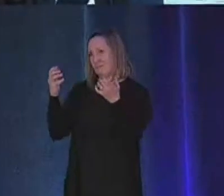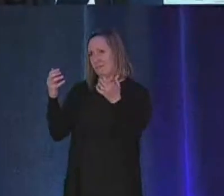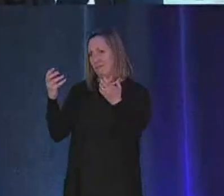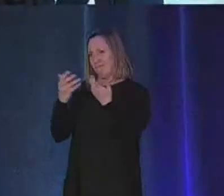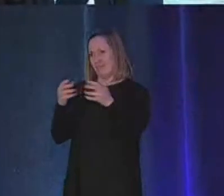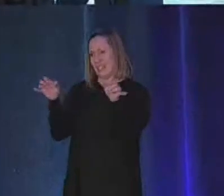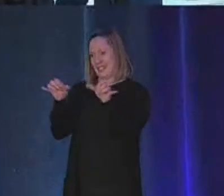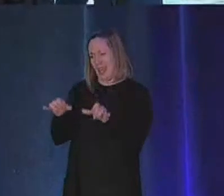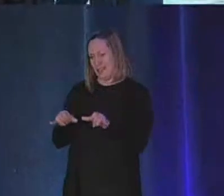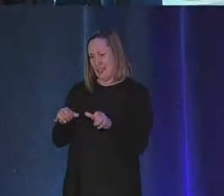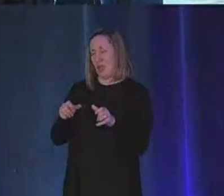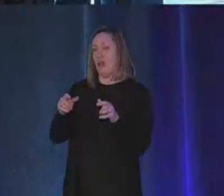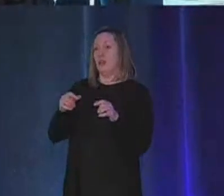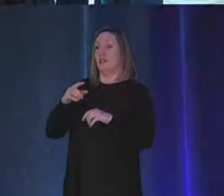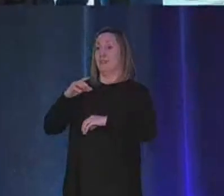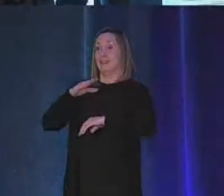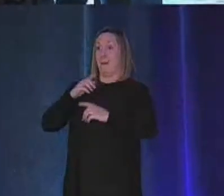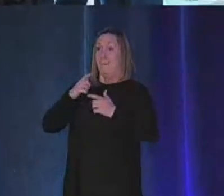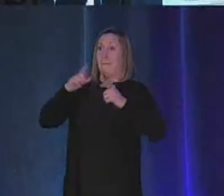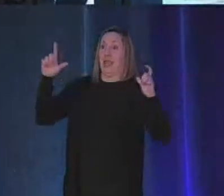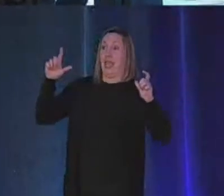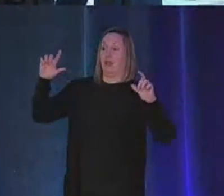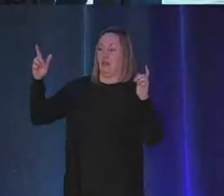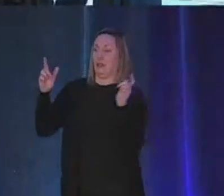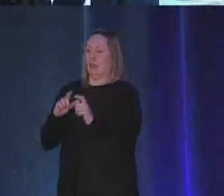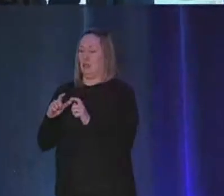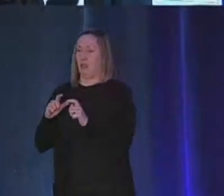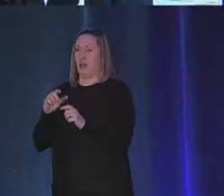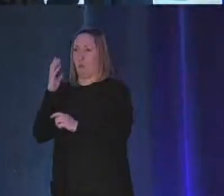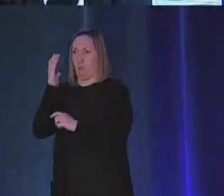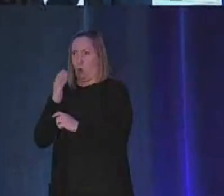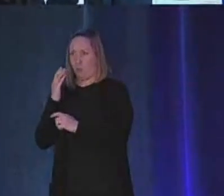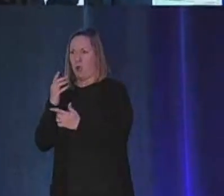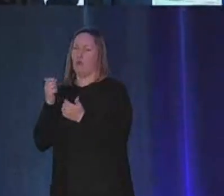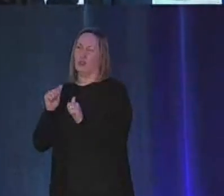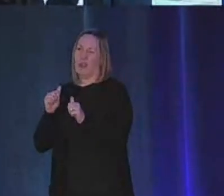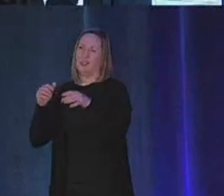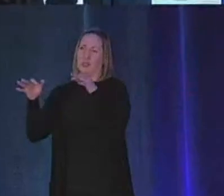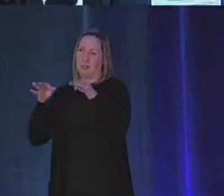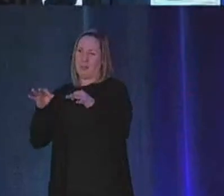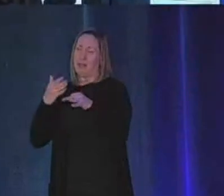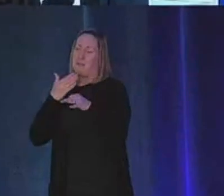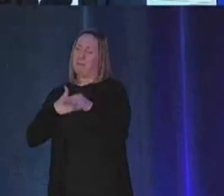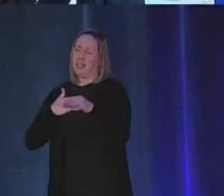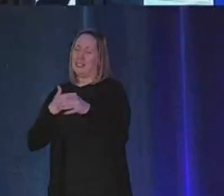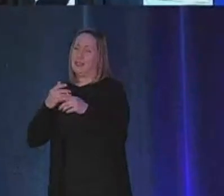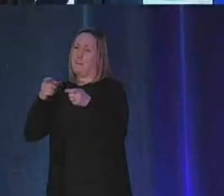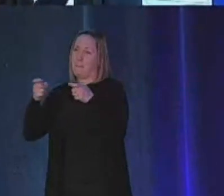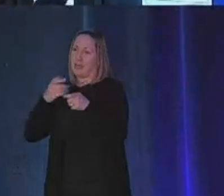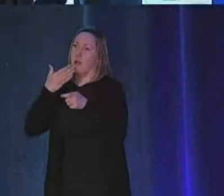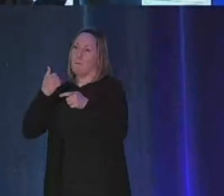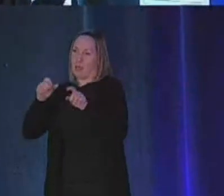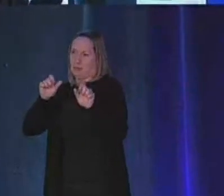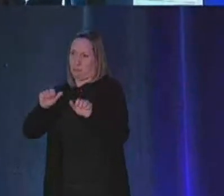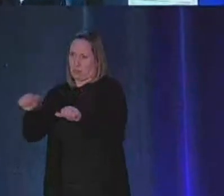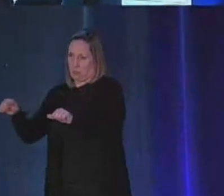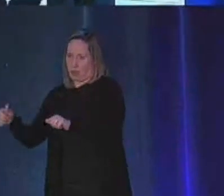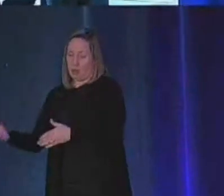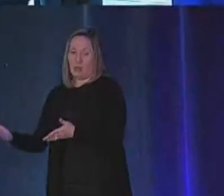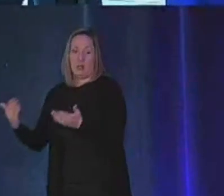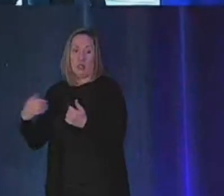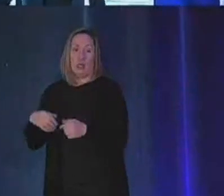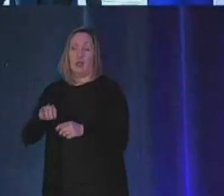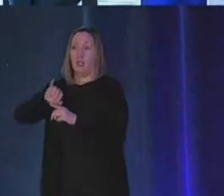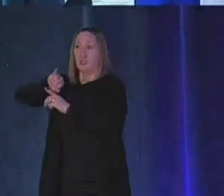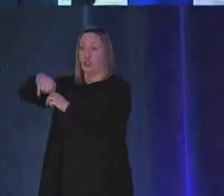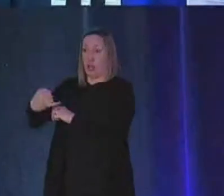mobile. So these are things that we try to remind folks to manage as best as possible. Now, the